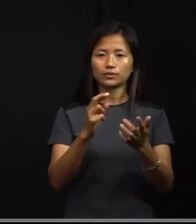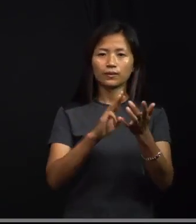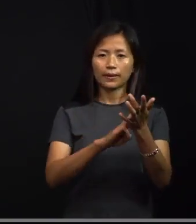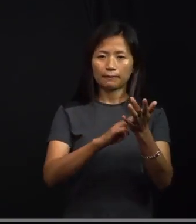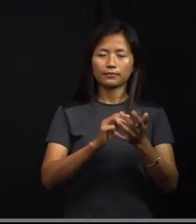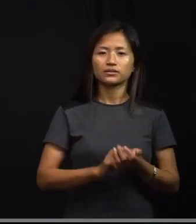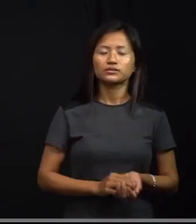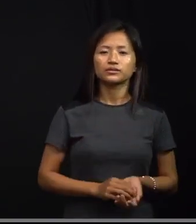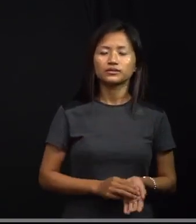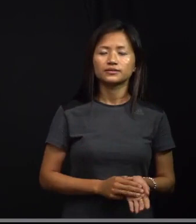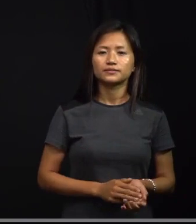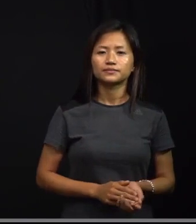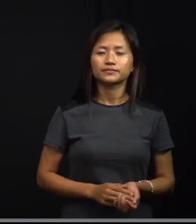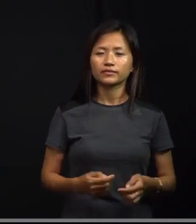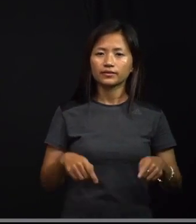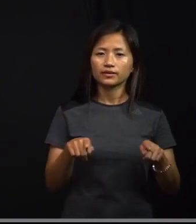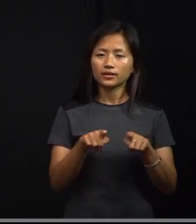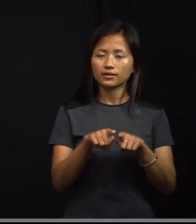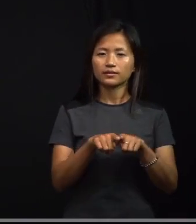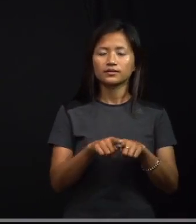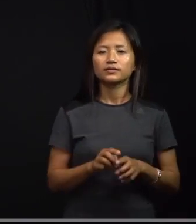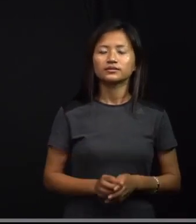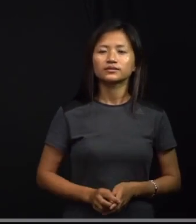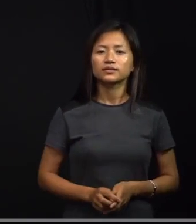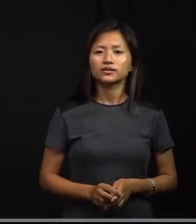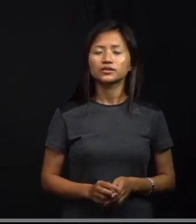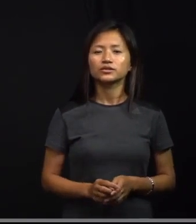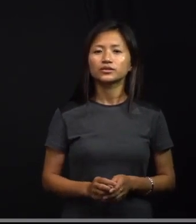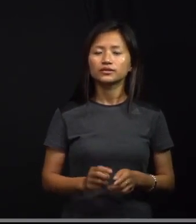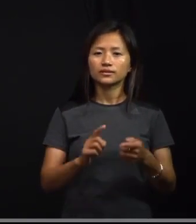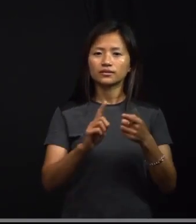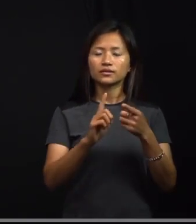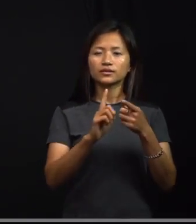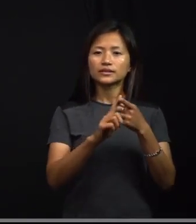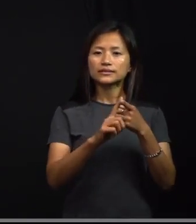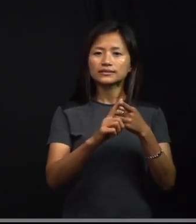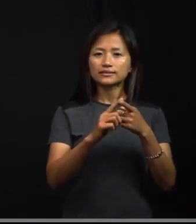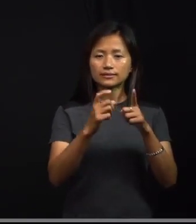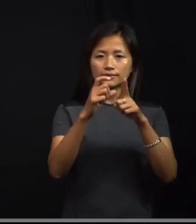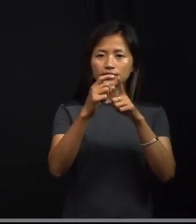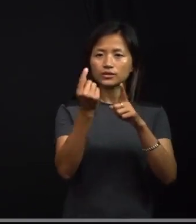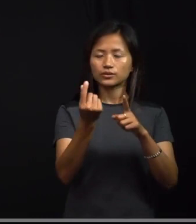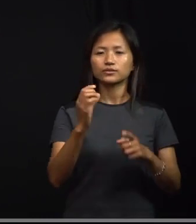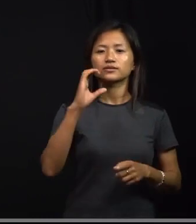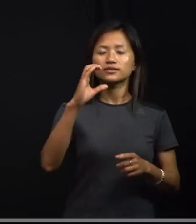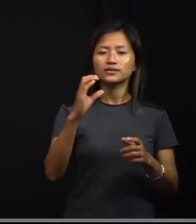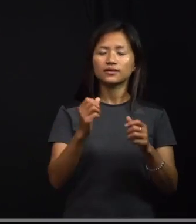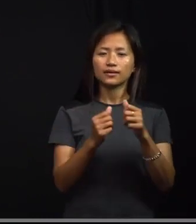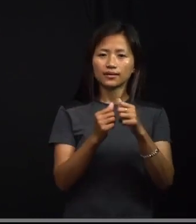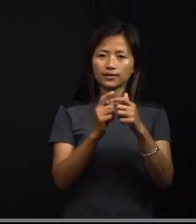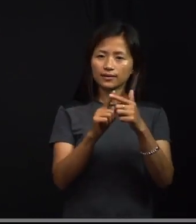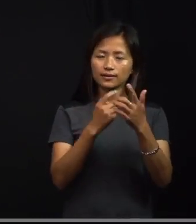educatum, educatum, and then the next word is educere, educere.